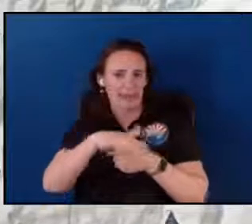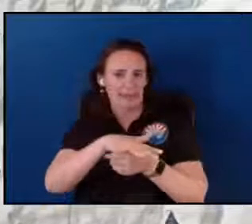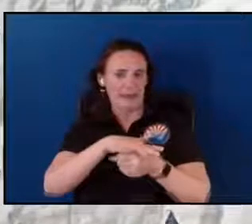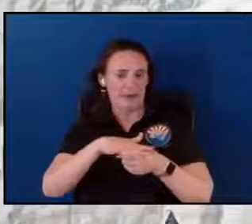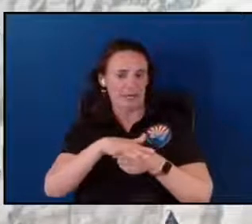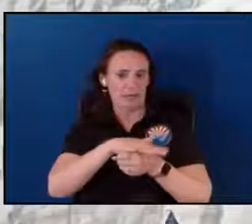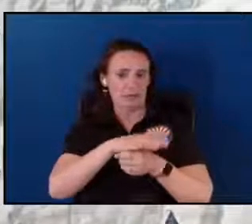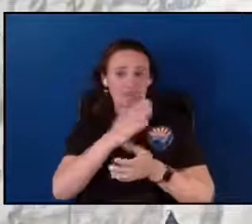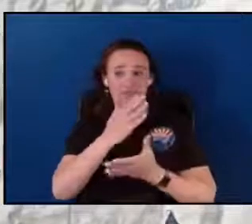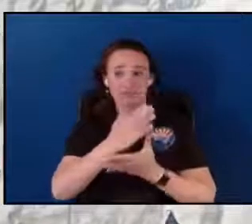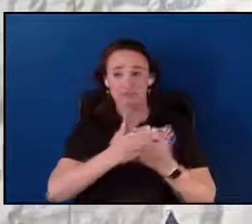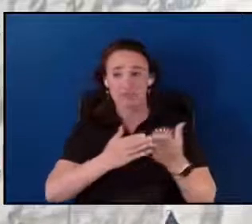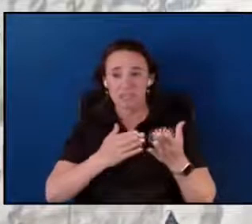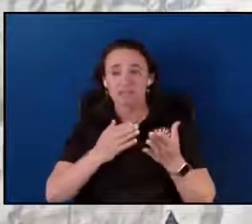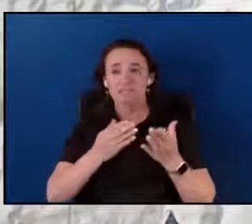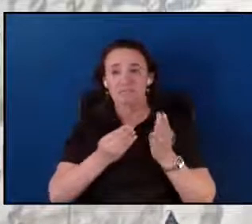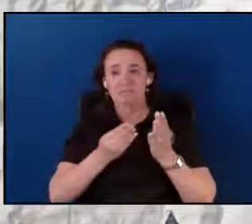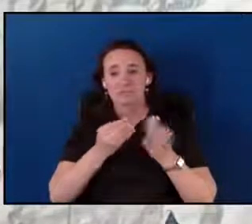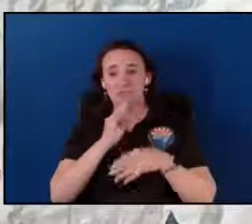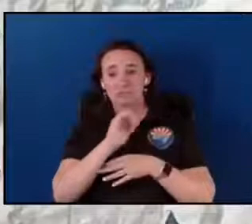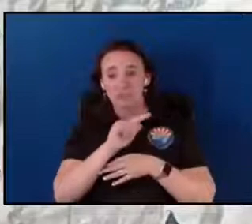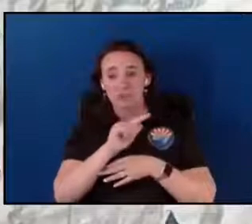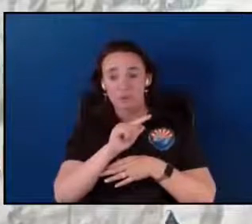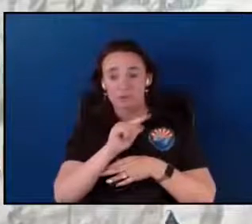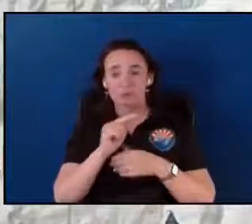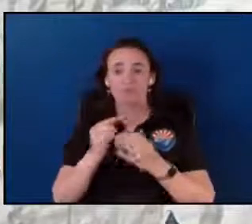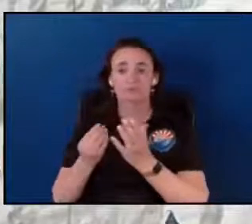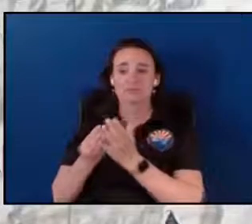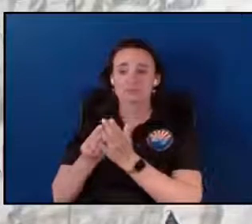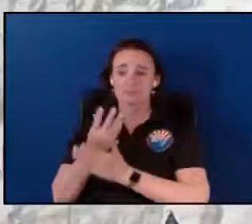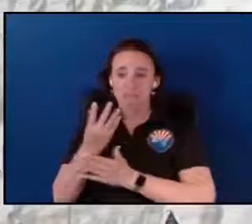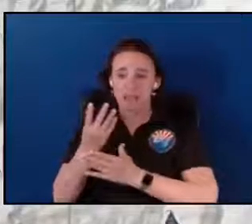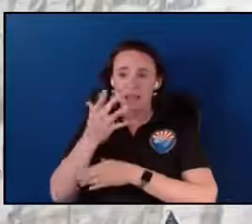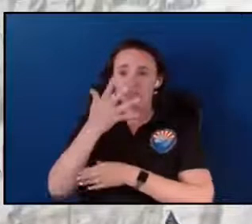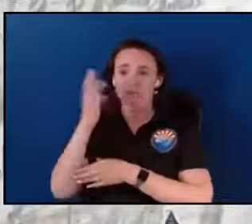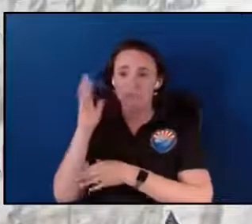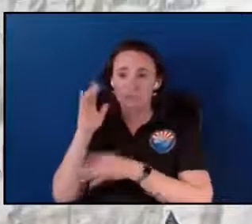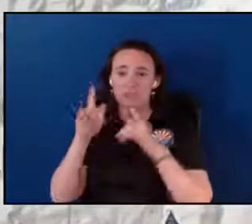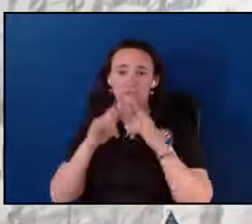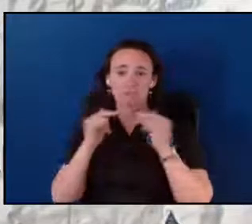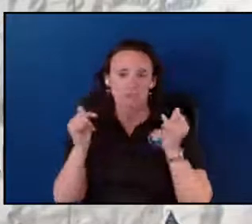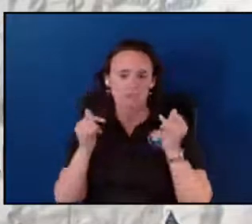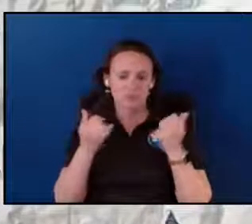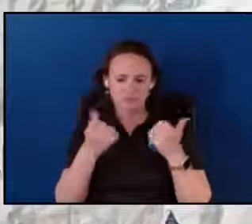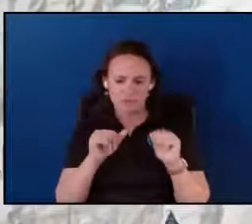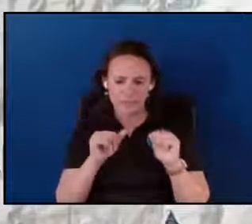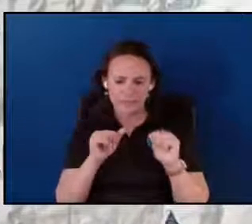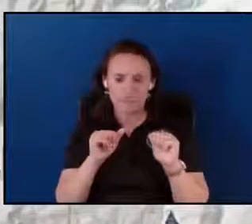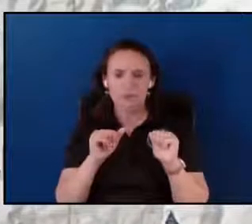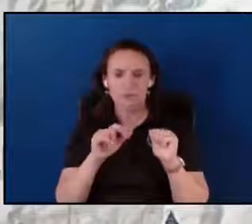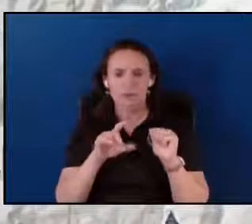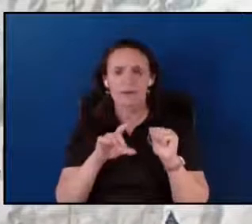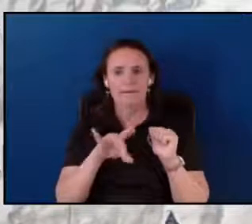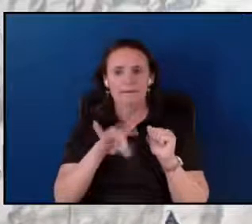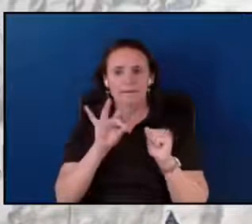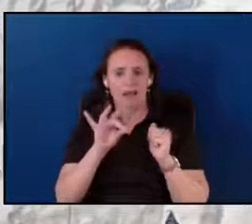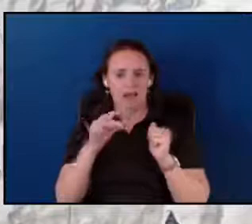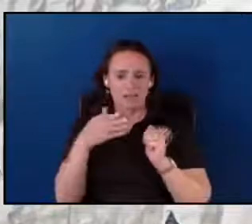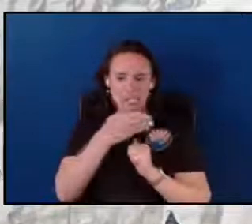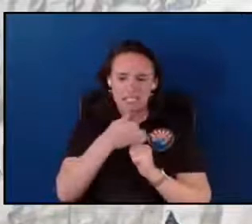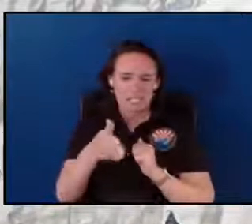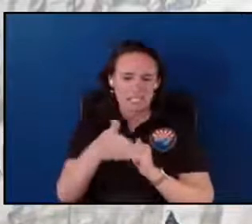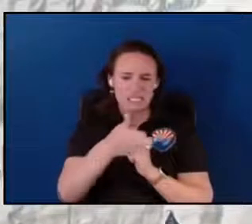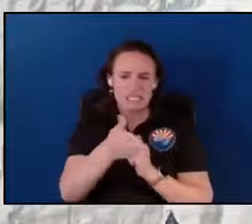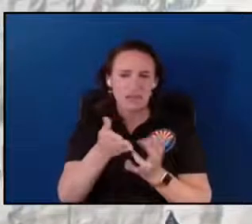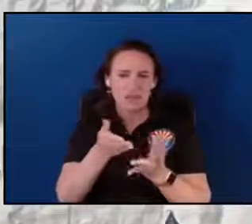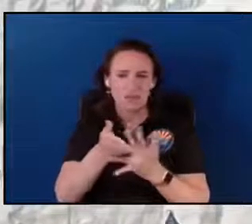the firefighters are dealing with and what we are trying to find pathways through to get some